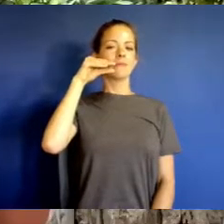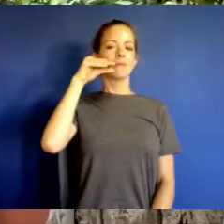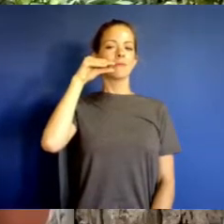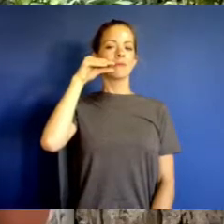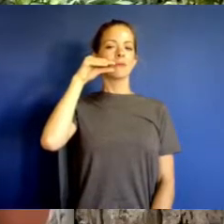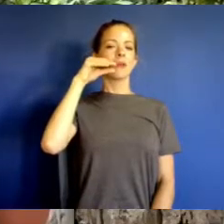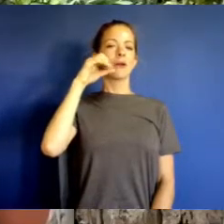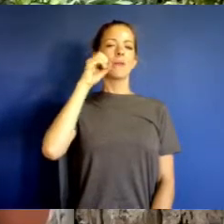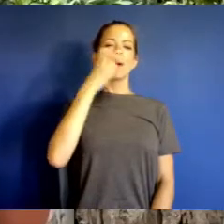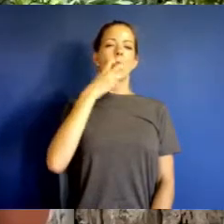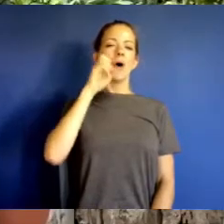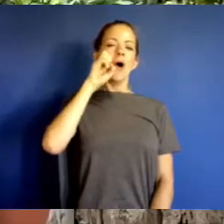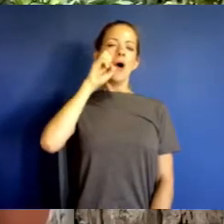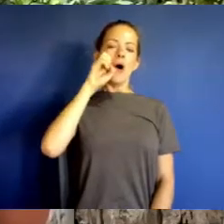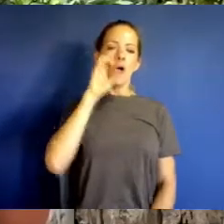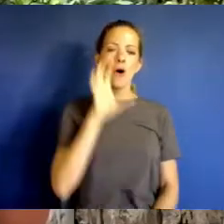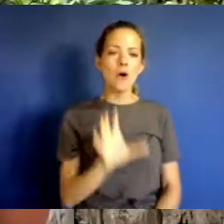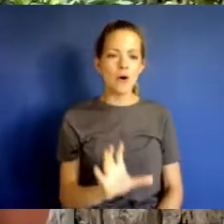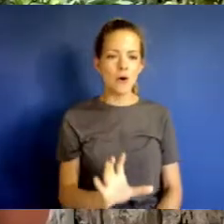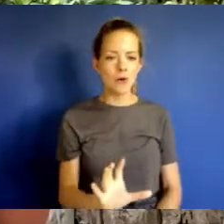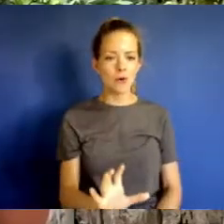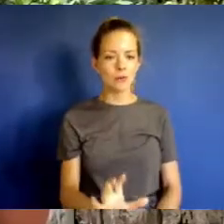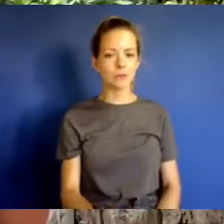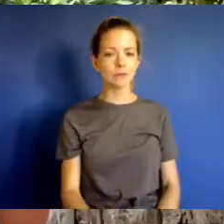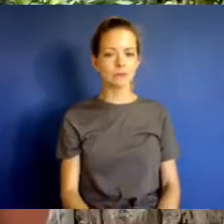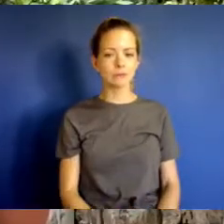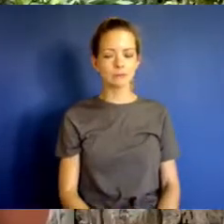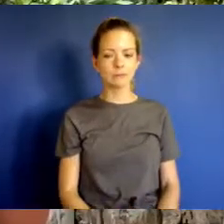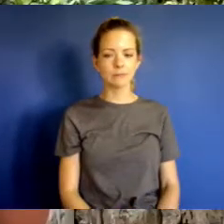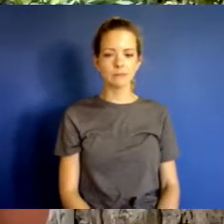Blow the air out through the mouth.